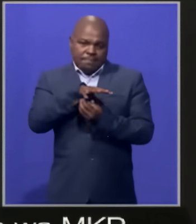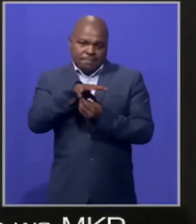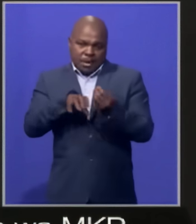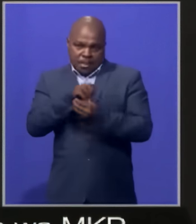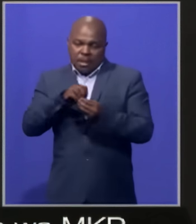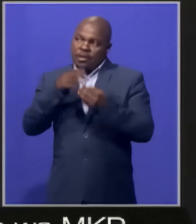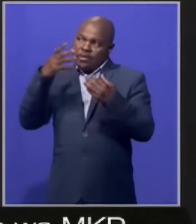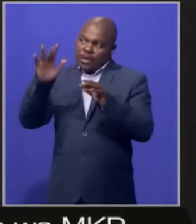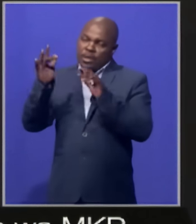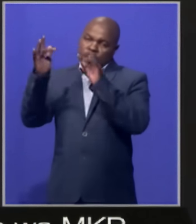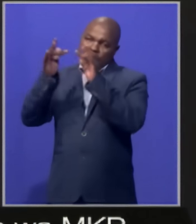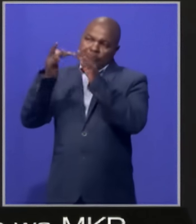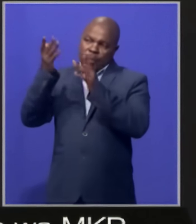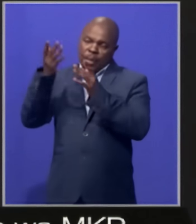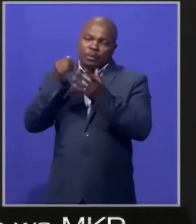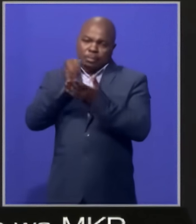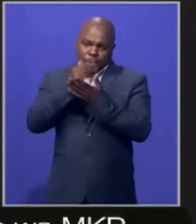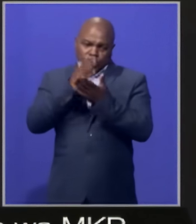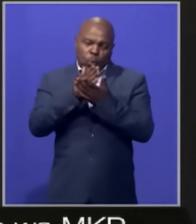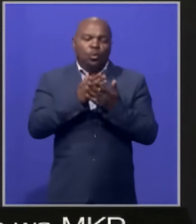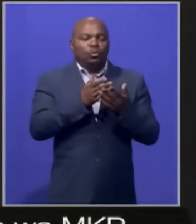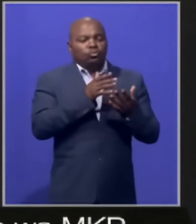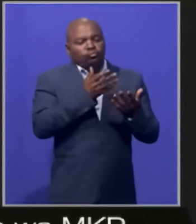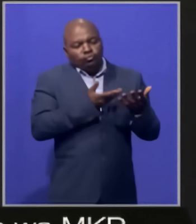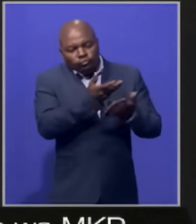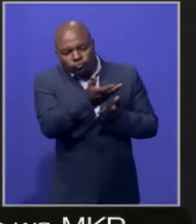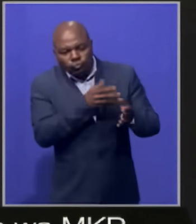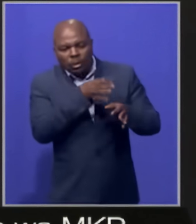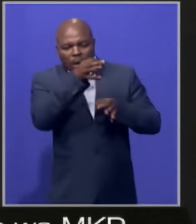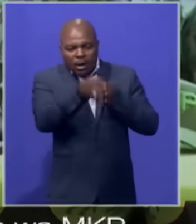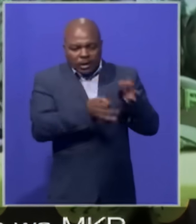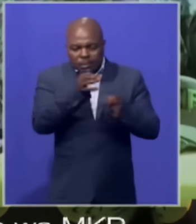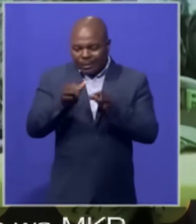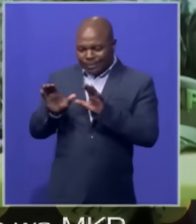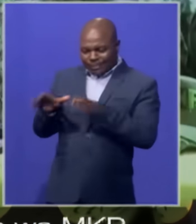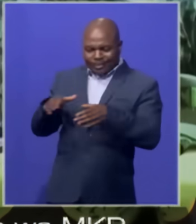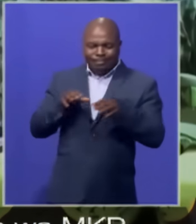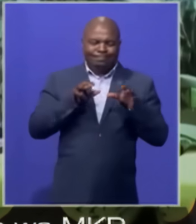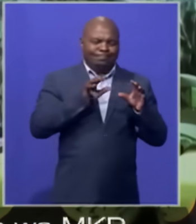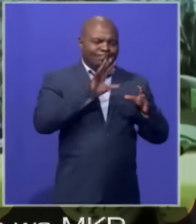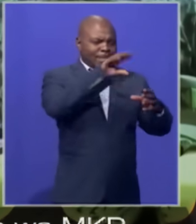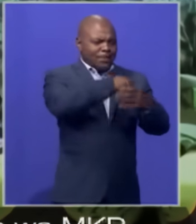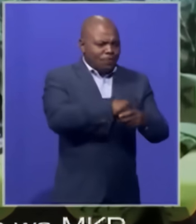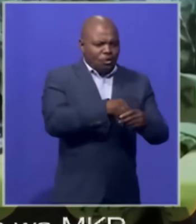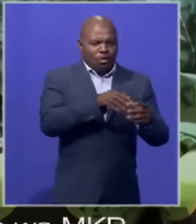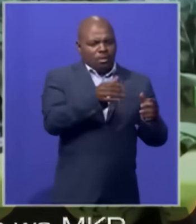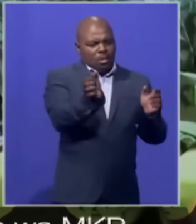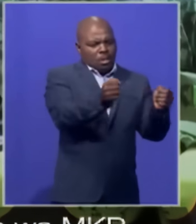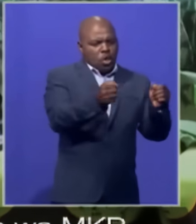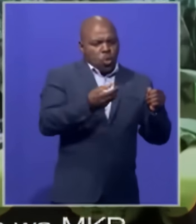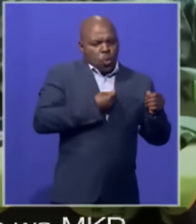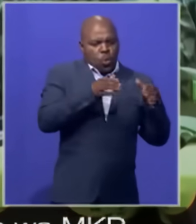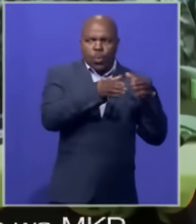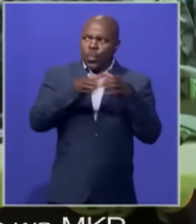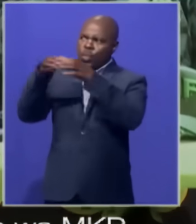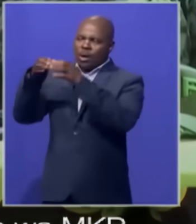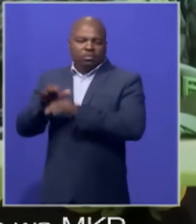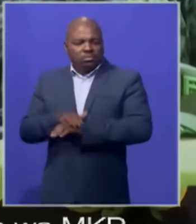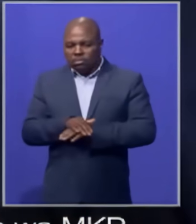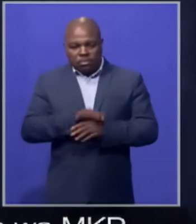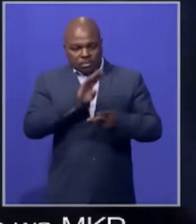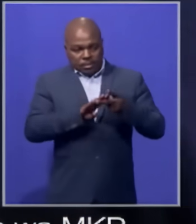bona mo go beakantšweng kopano le ba lapa go tlhaloša gore mokgatlo ga o amane felo le tiragalo yeo le gore ba thekga ba lapa